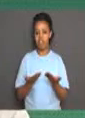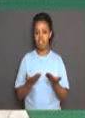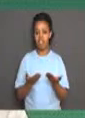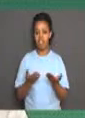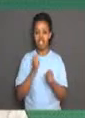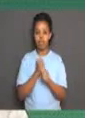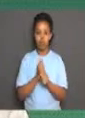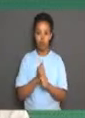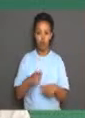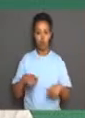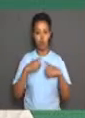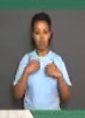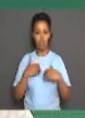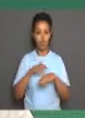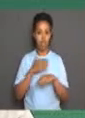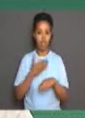living beings.